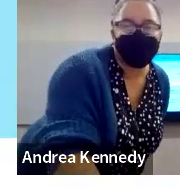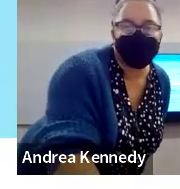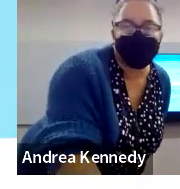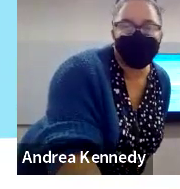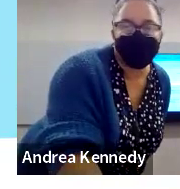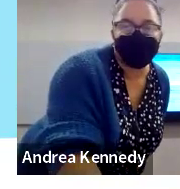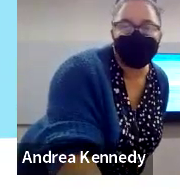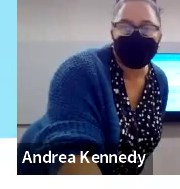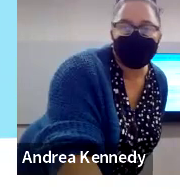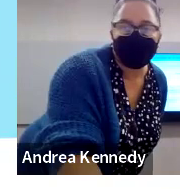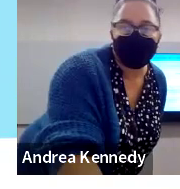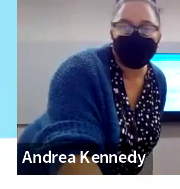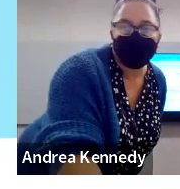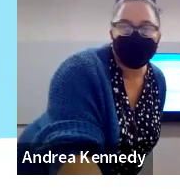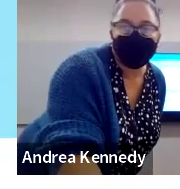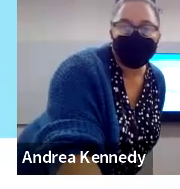think Reina doesn't have it.